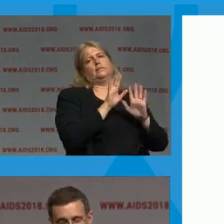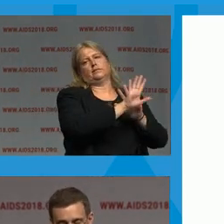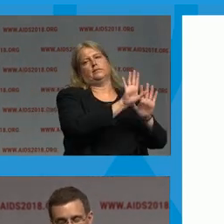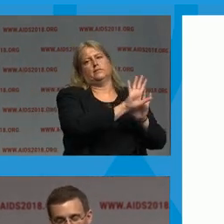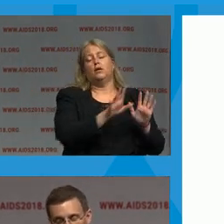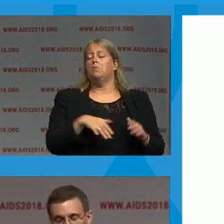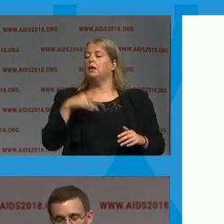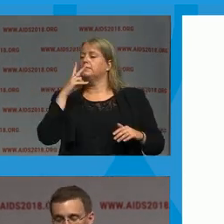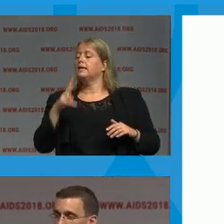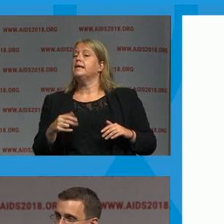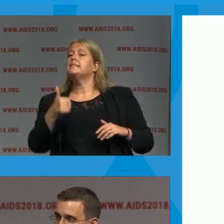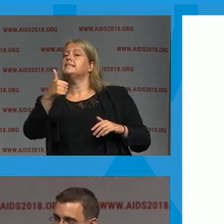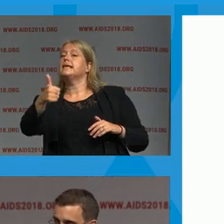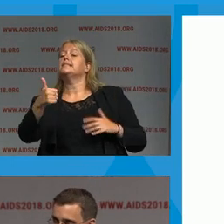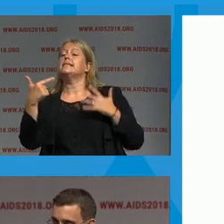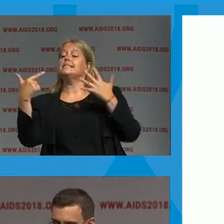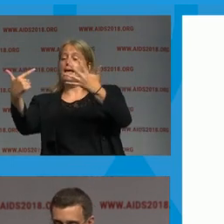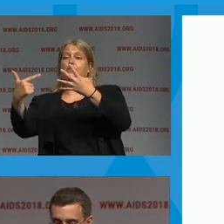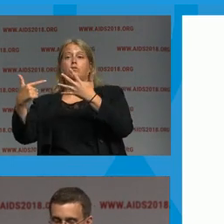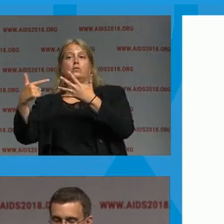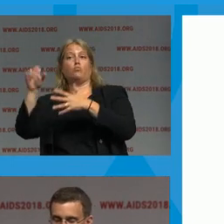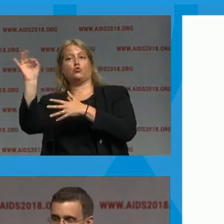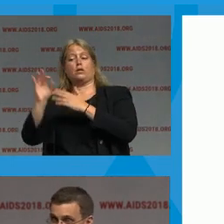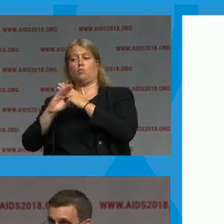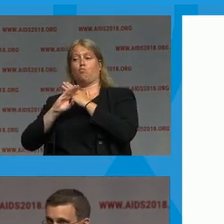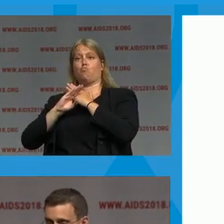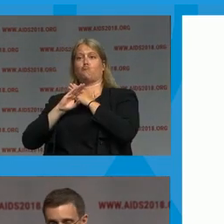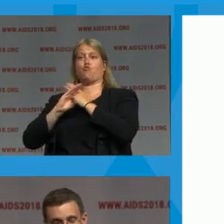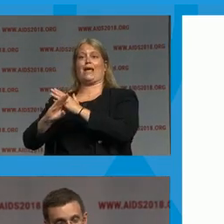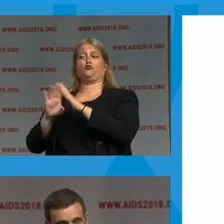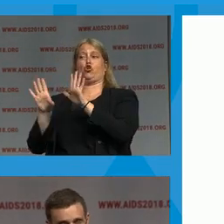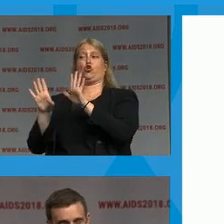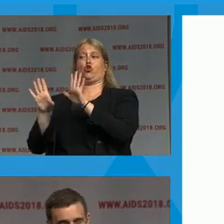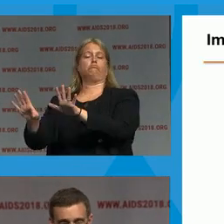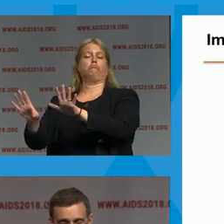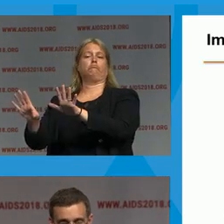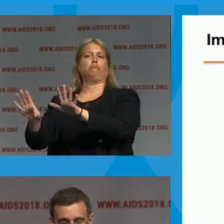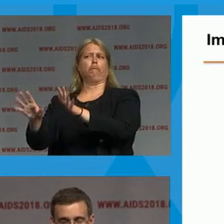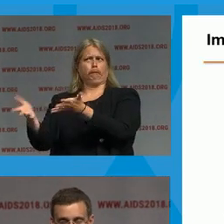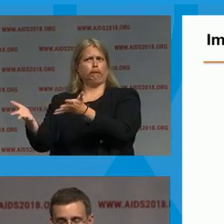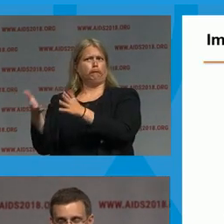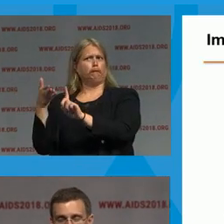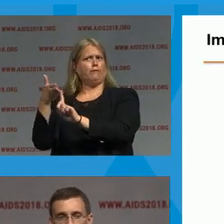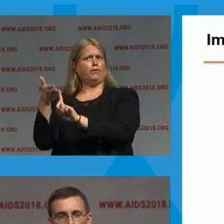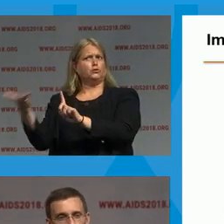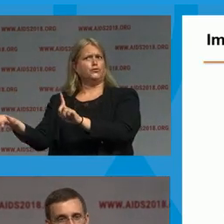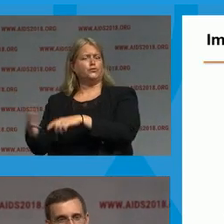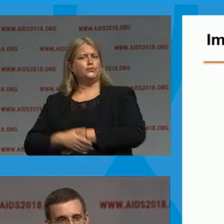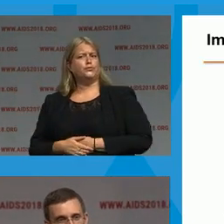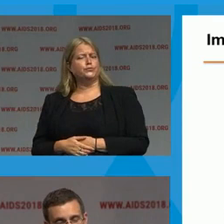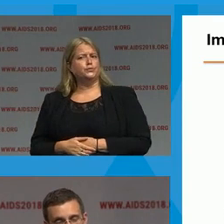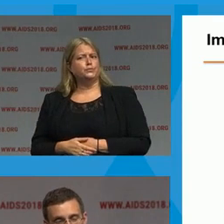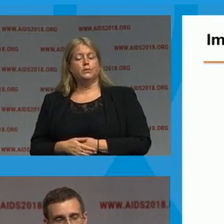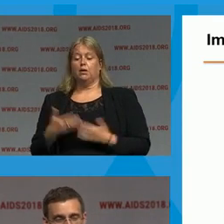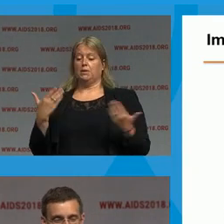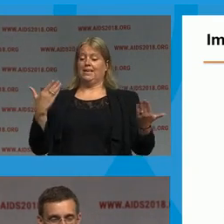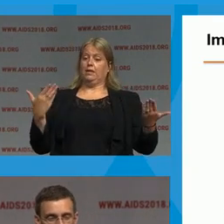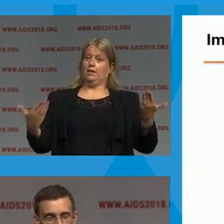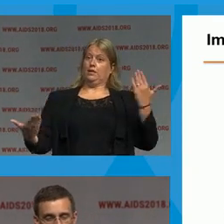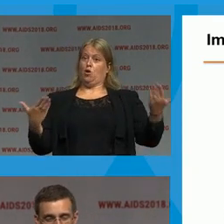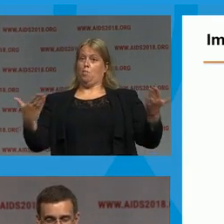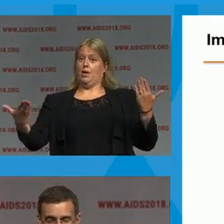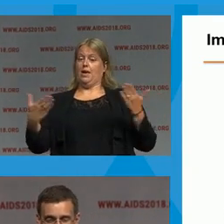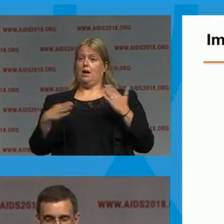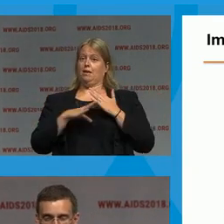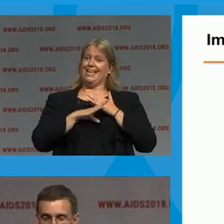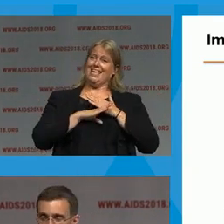there's 67% protection from infection in the monkeys, so it looked pretty effective. We can compare the immune responses